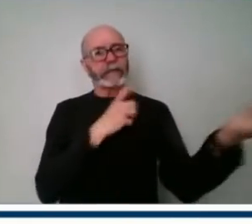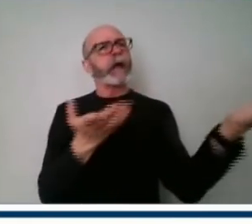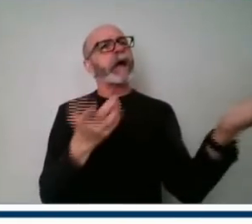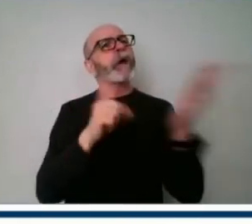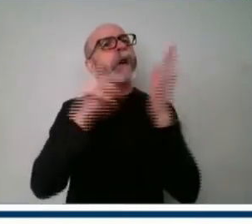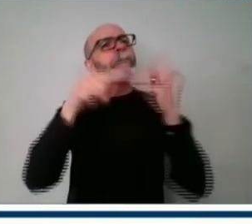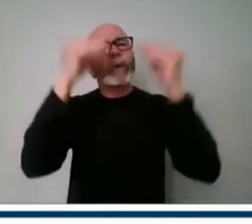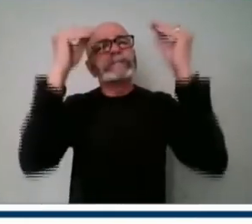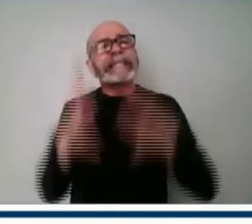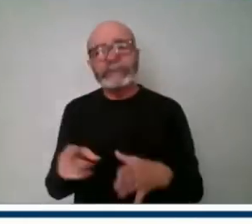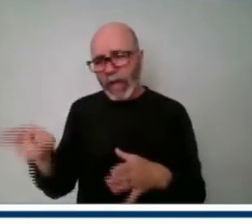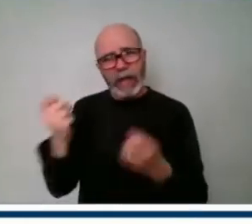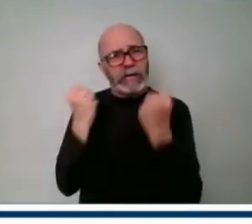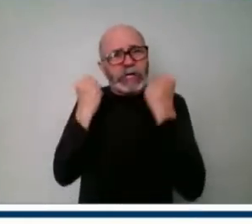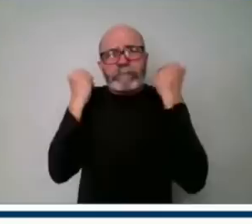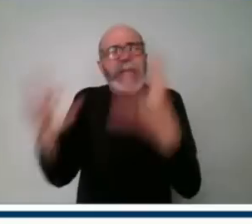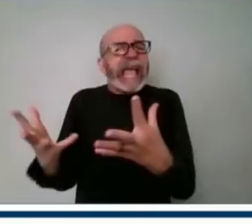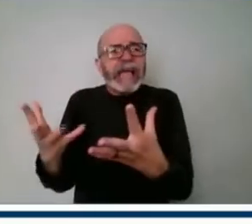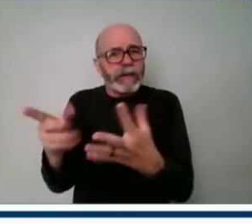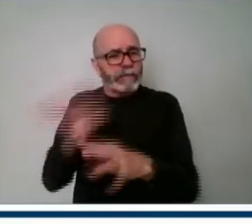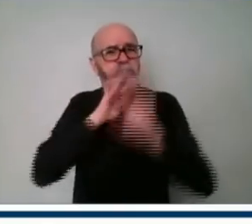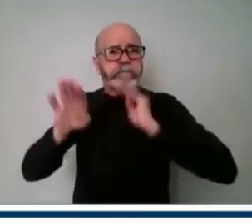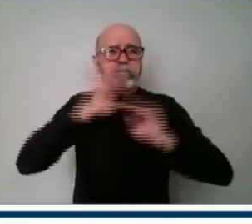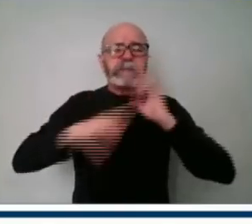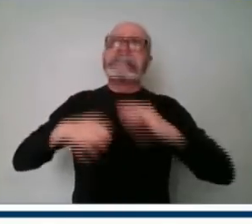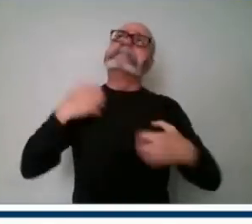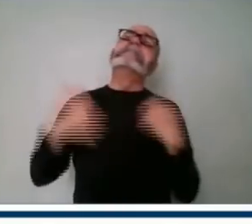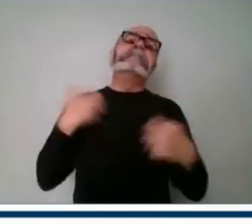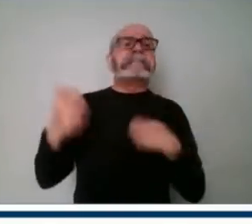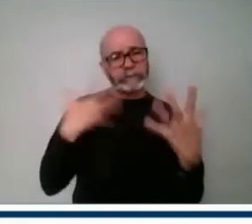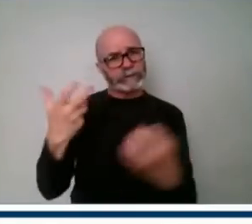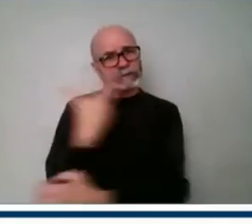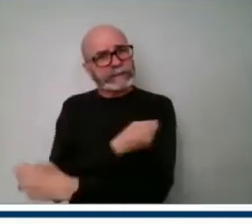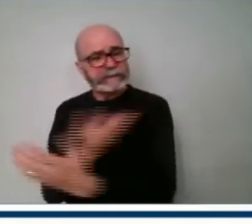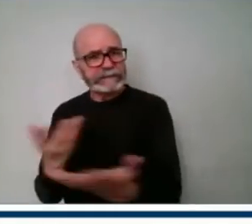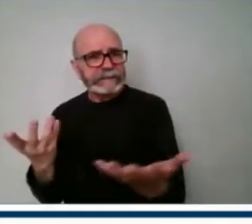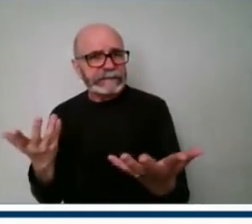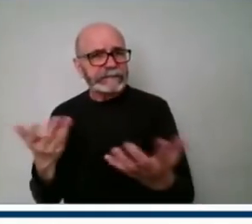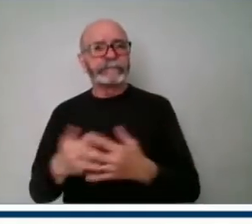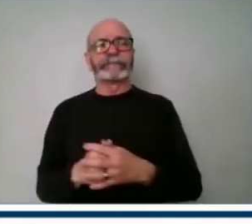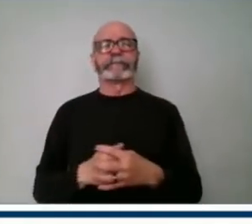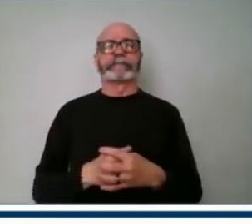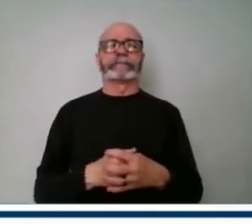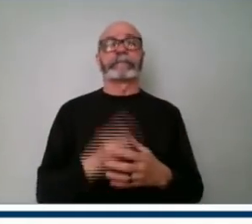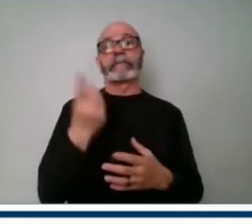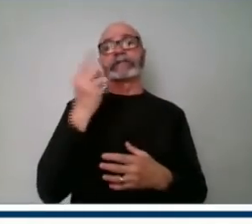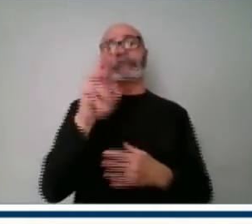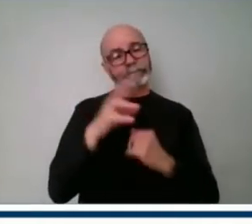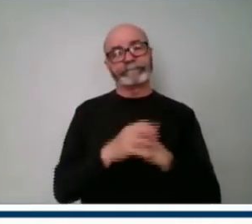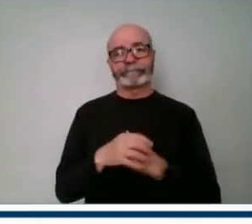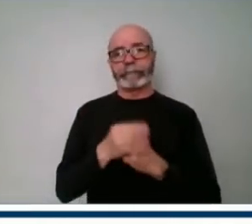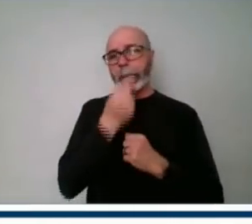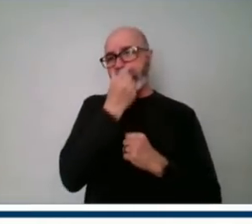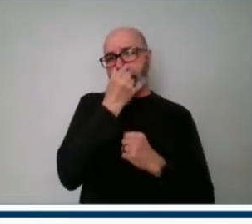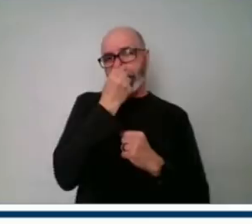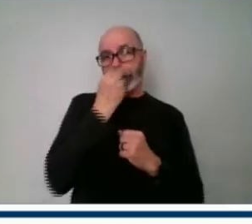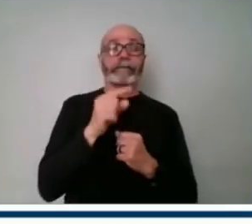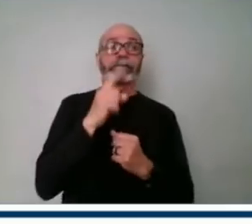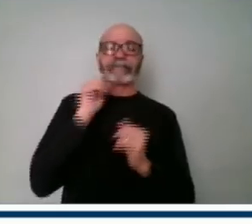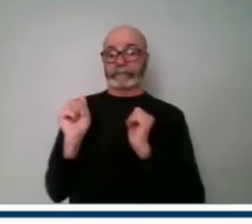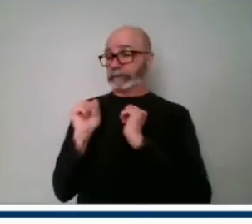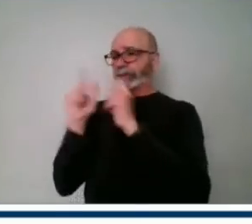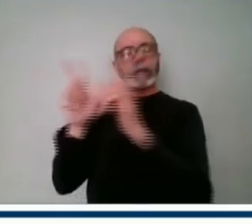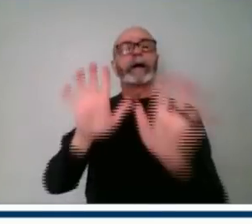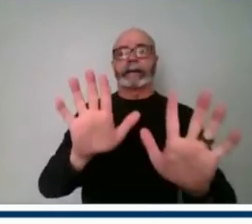anger at the entire vaccination program? So, and it's unfortunate that the way it's been understood. As I explained earlier, this was